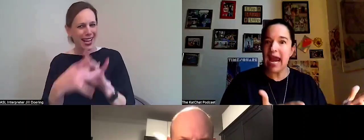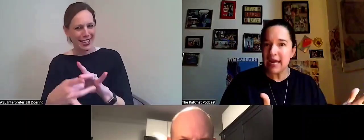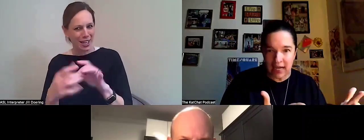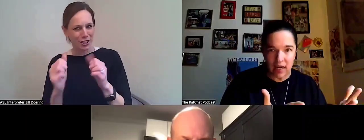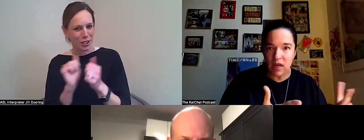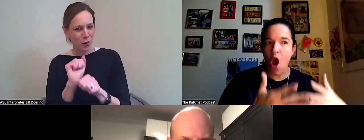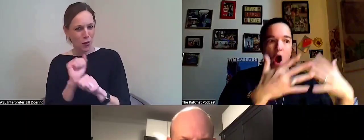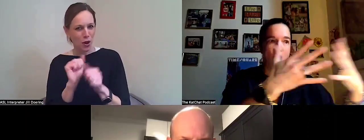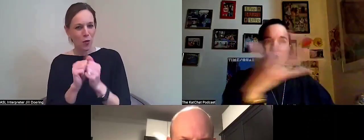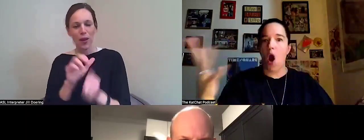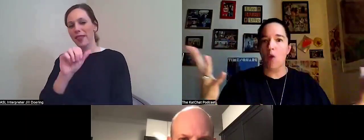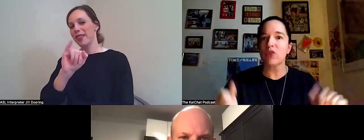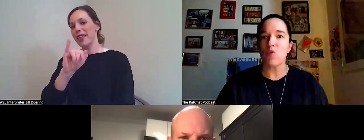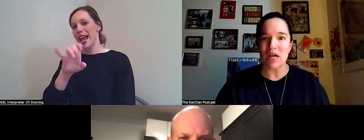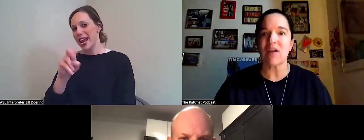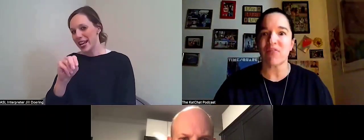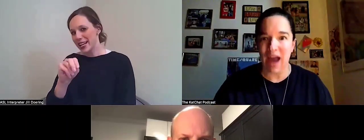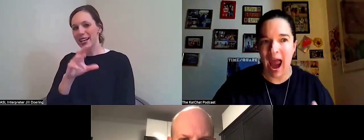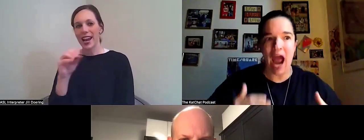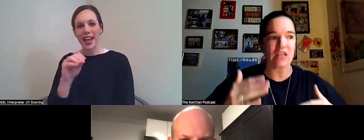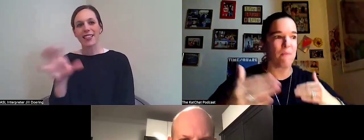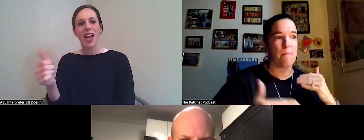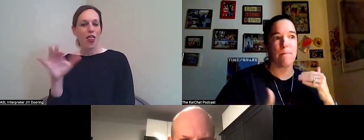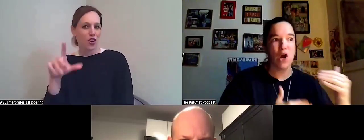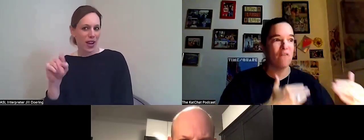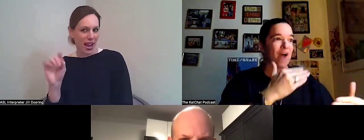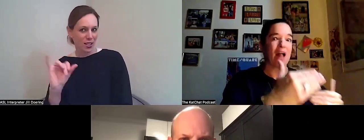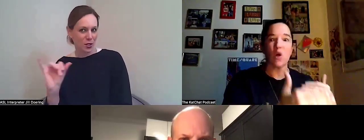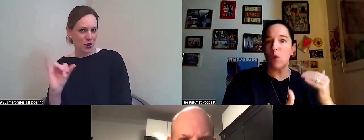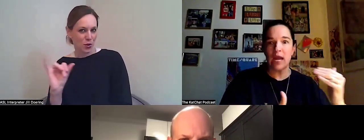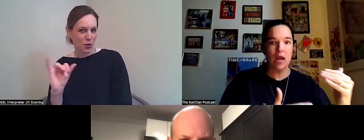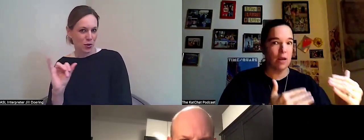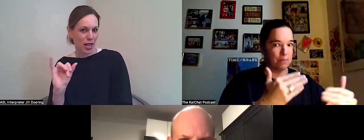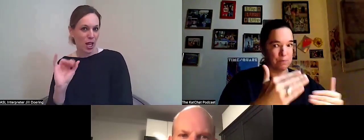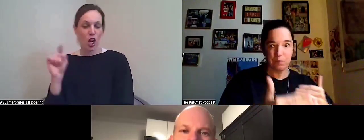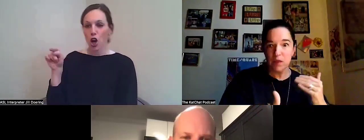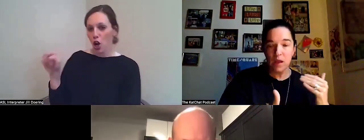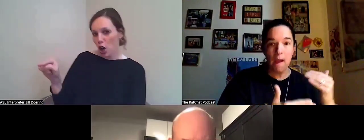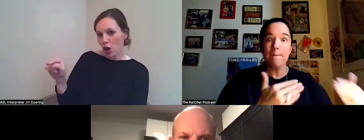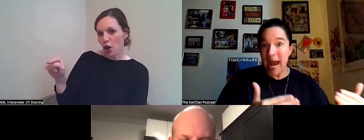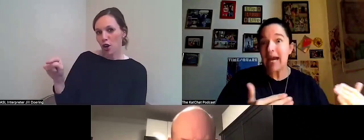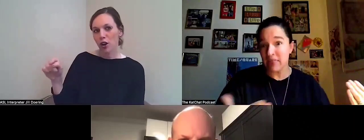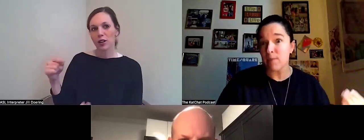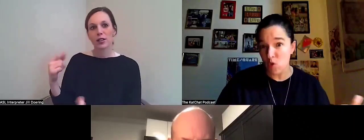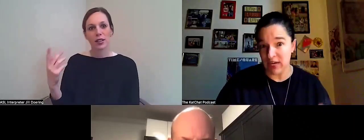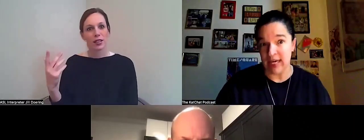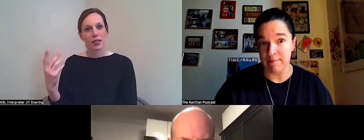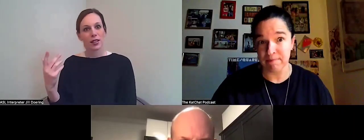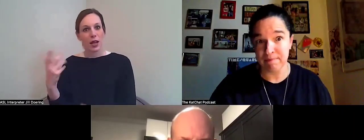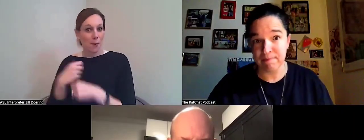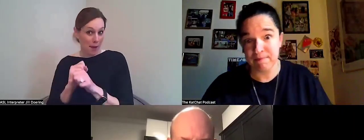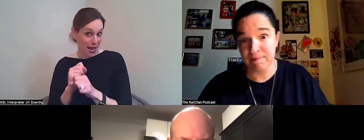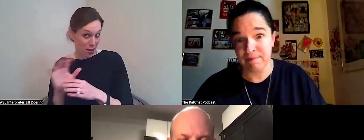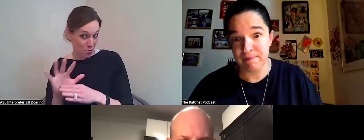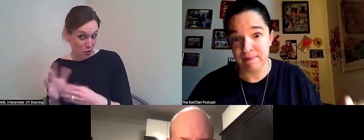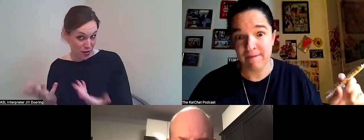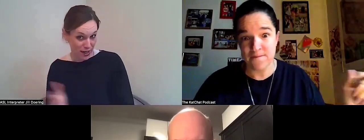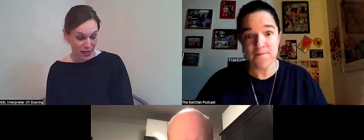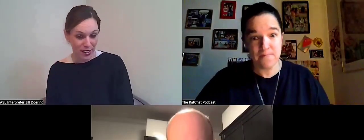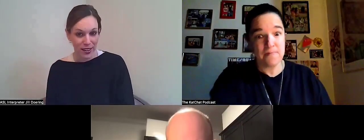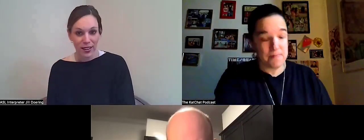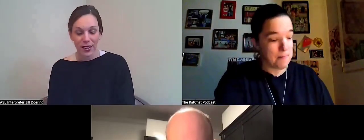with Aidan along with the rest of the cast, her following, making the movie?